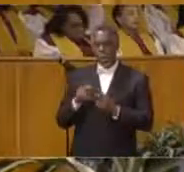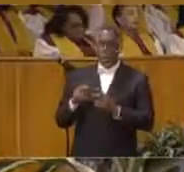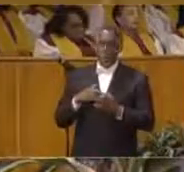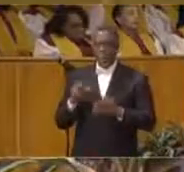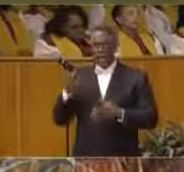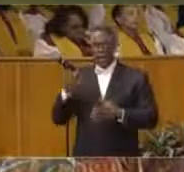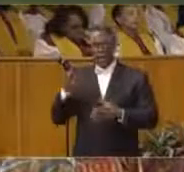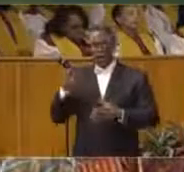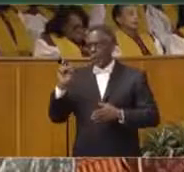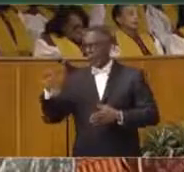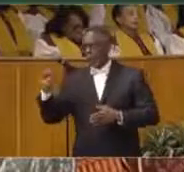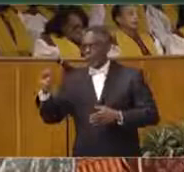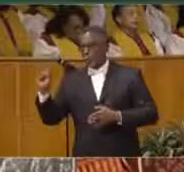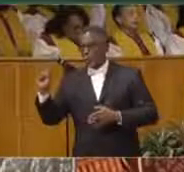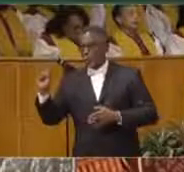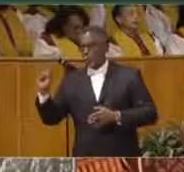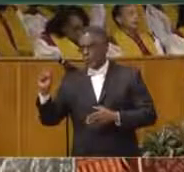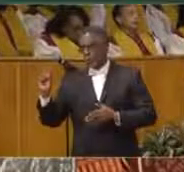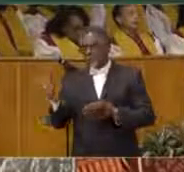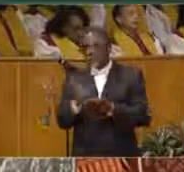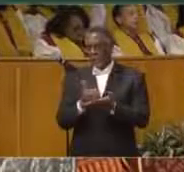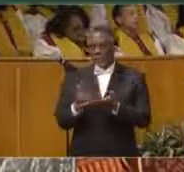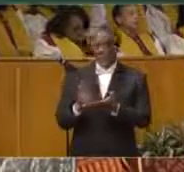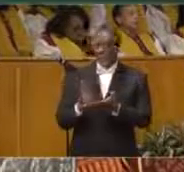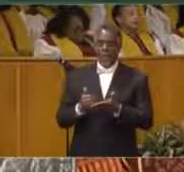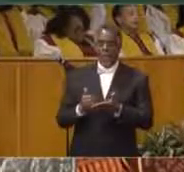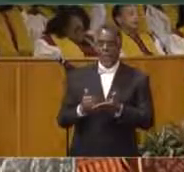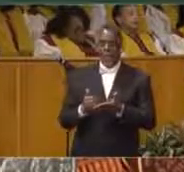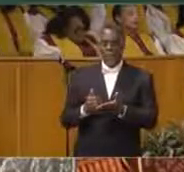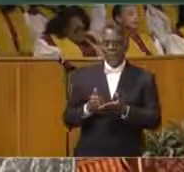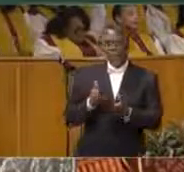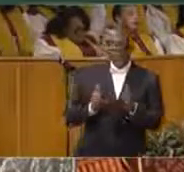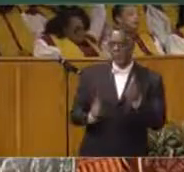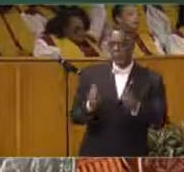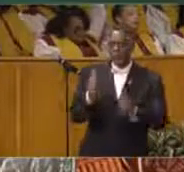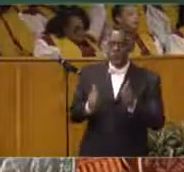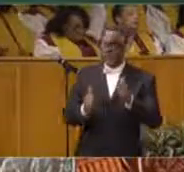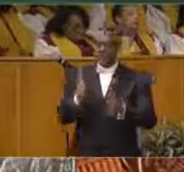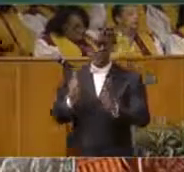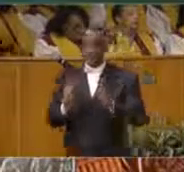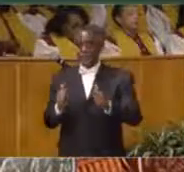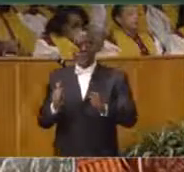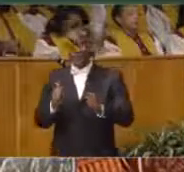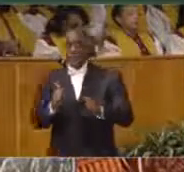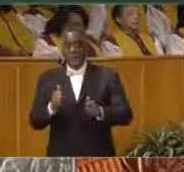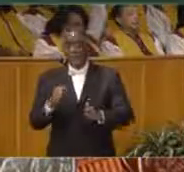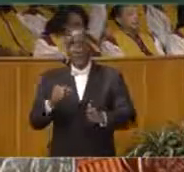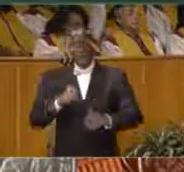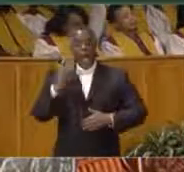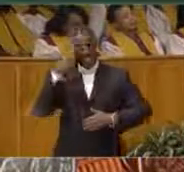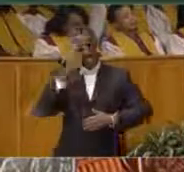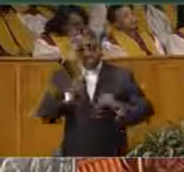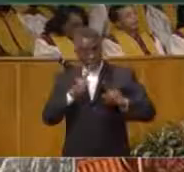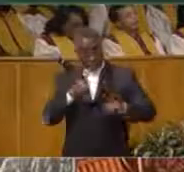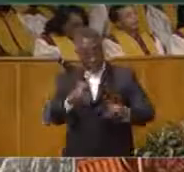or my gross income? You've been waiting on that one. And I know what answer you want me to give